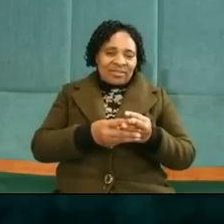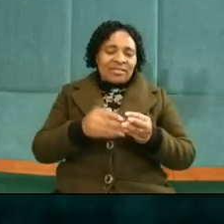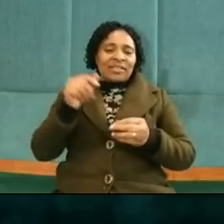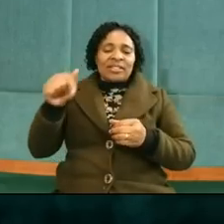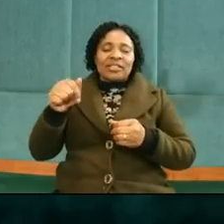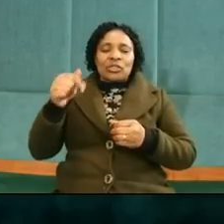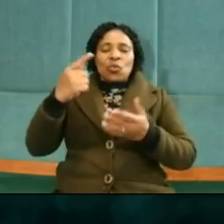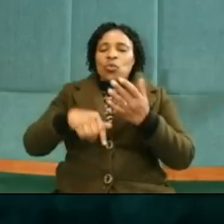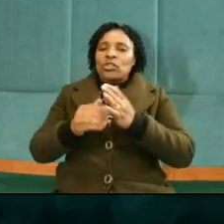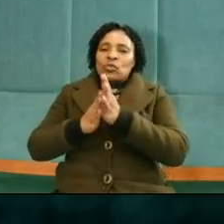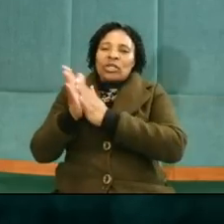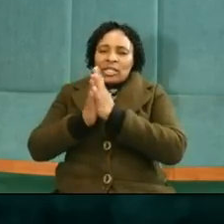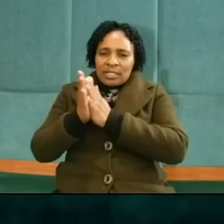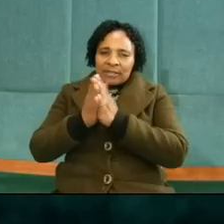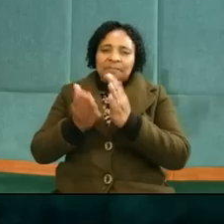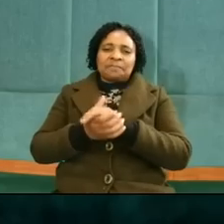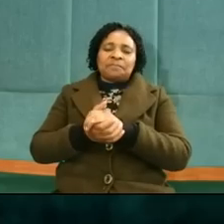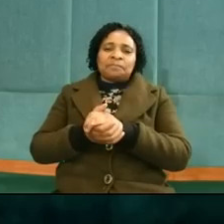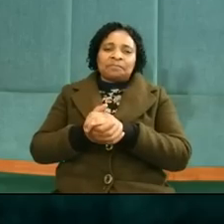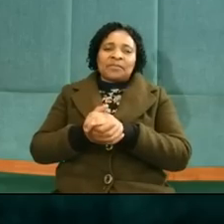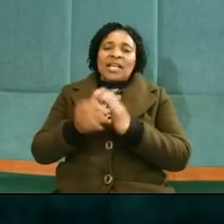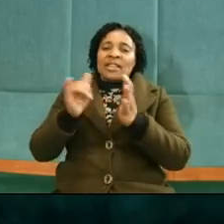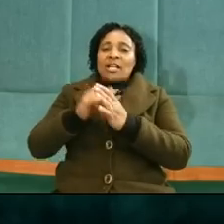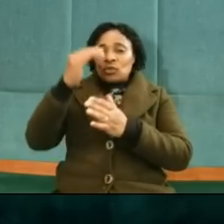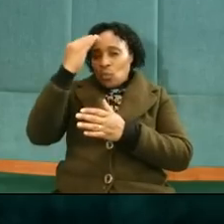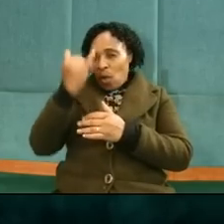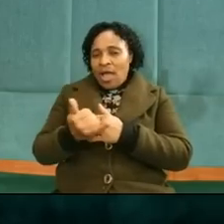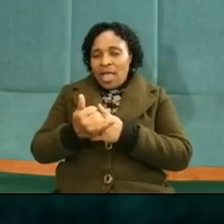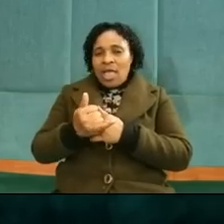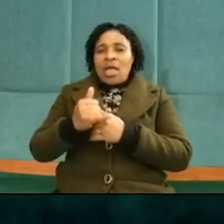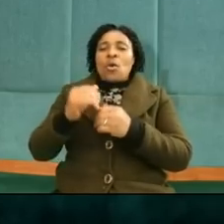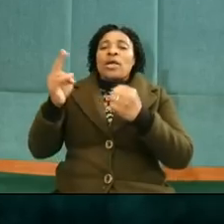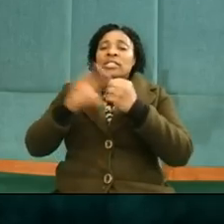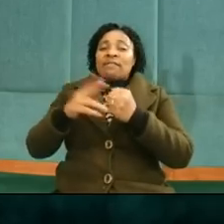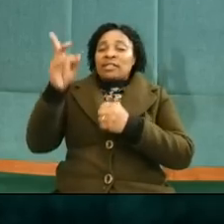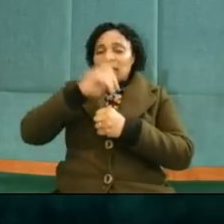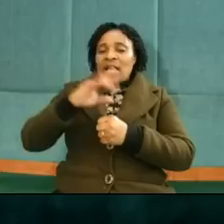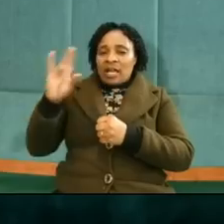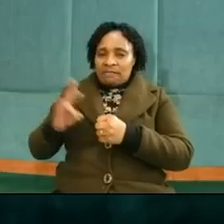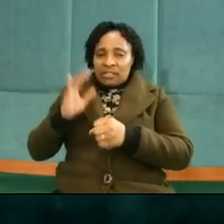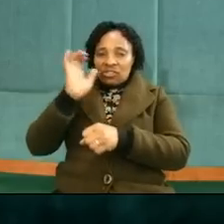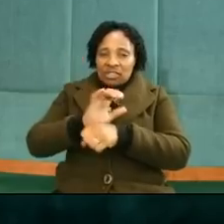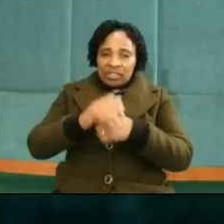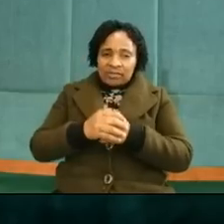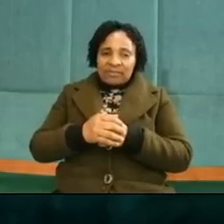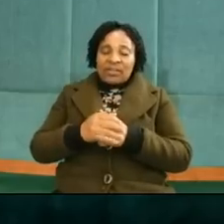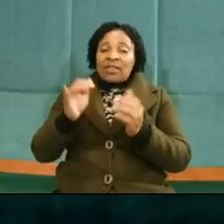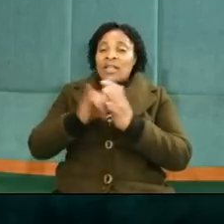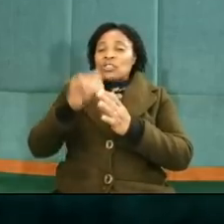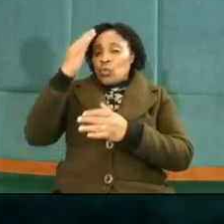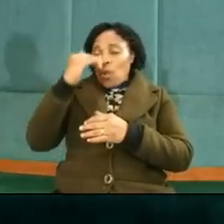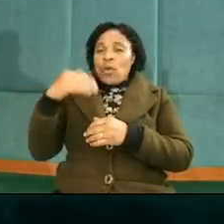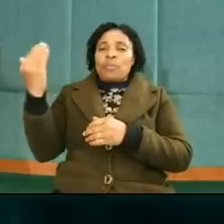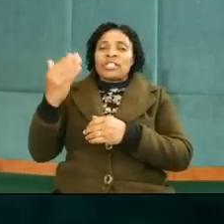are interested in. That's why we have a Seventh-day Adventist church. That's why we